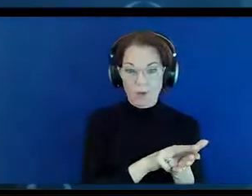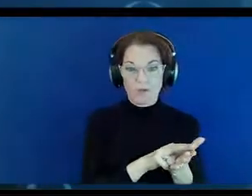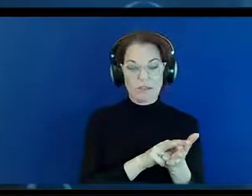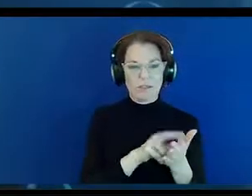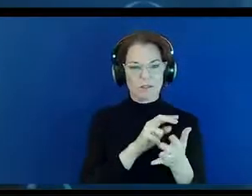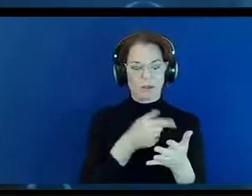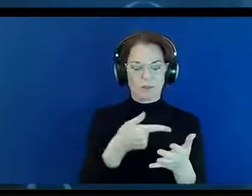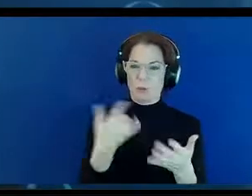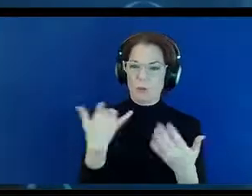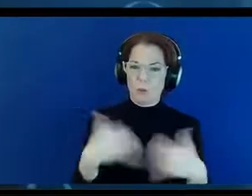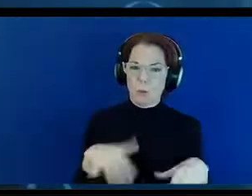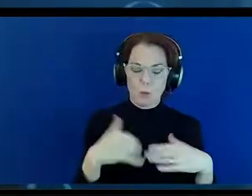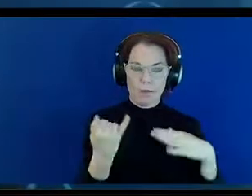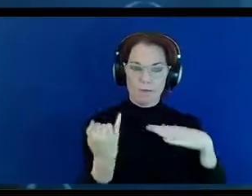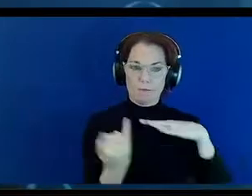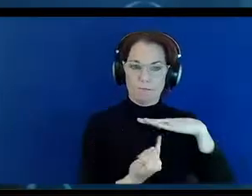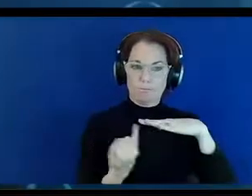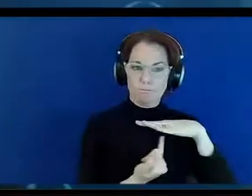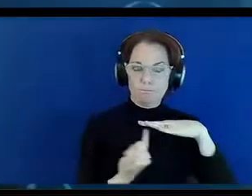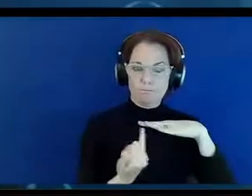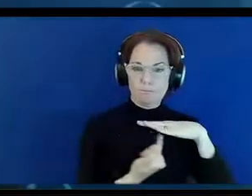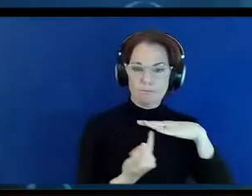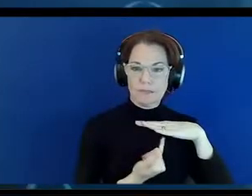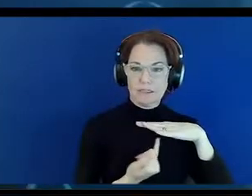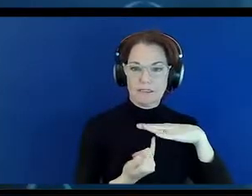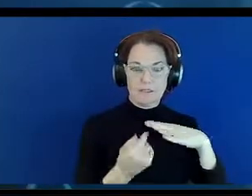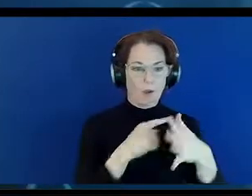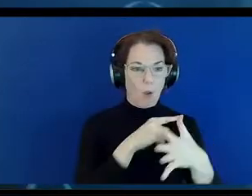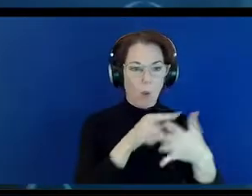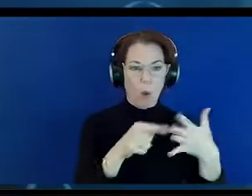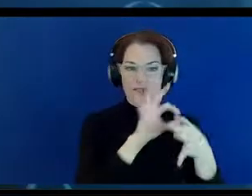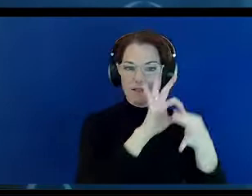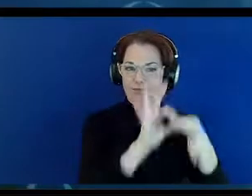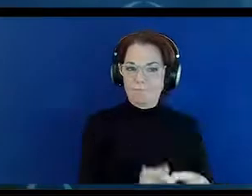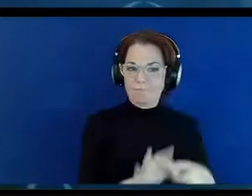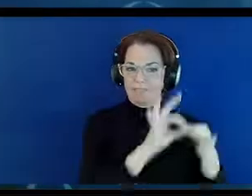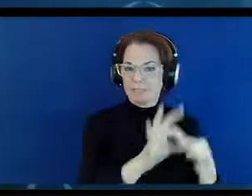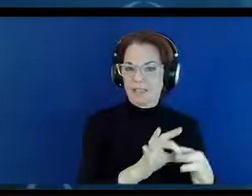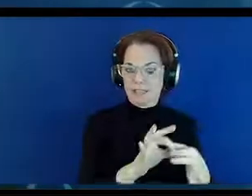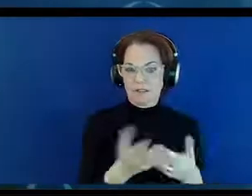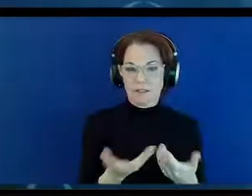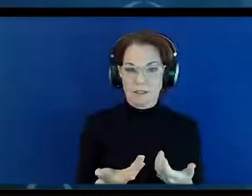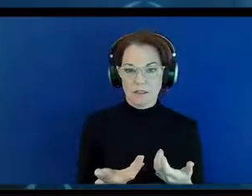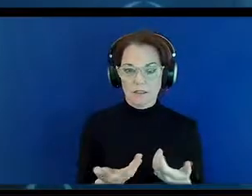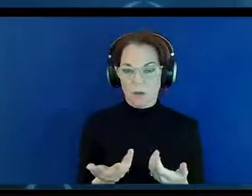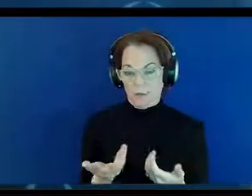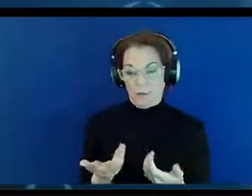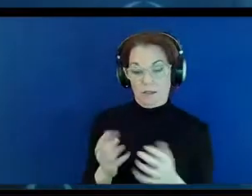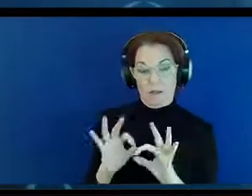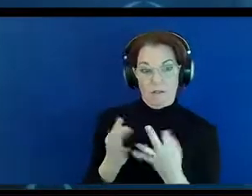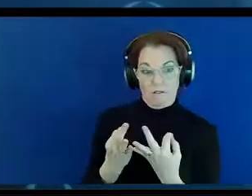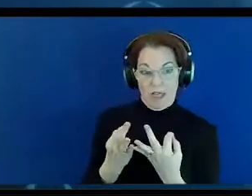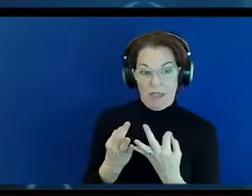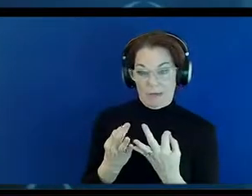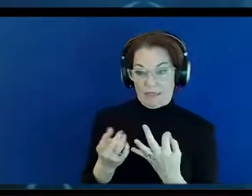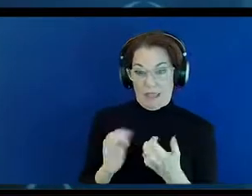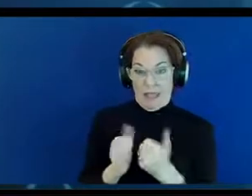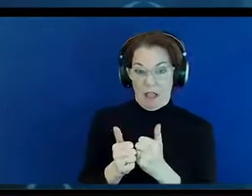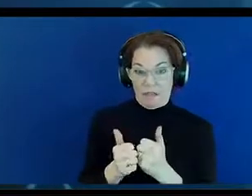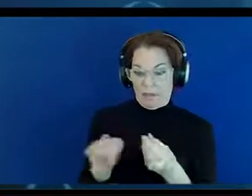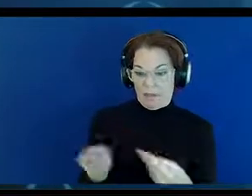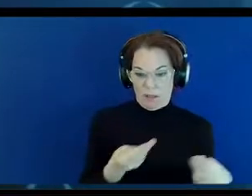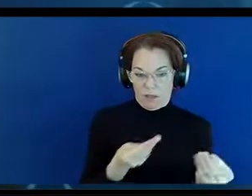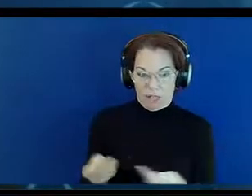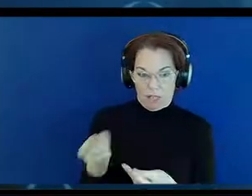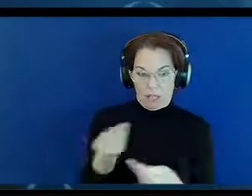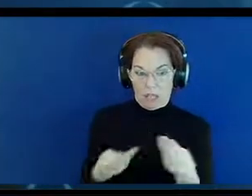isolation, falls, they're all connected. I don't know how families have mitigated this, but my hypothesis,